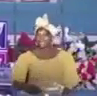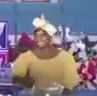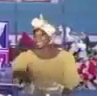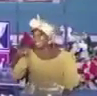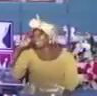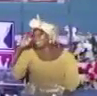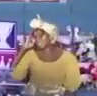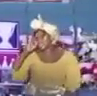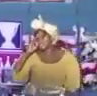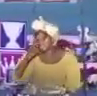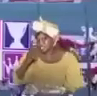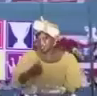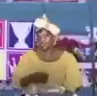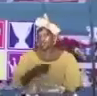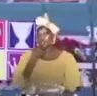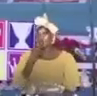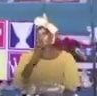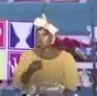integrity of His word.